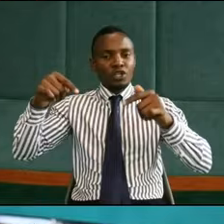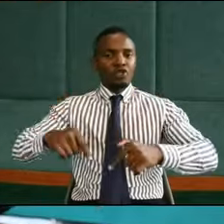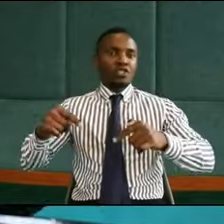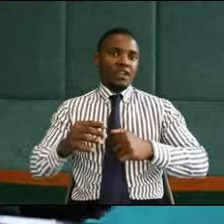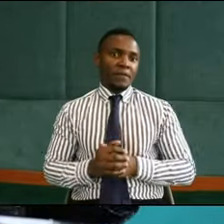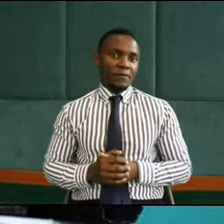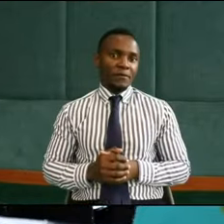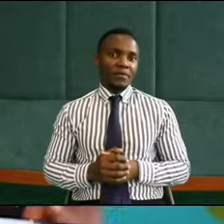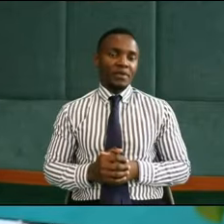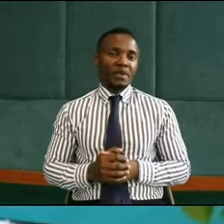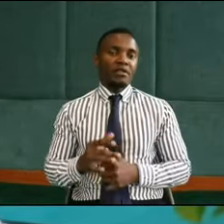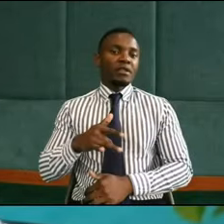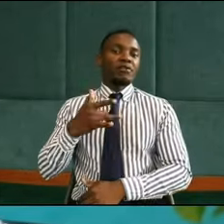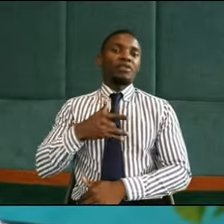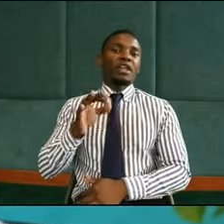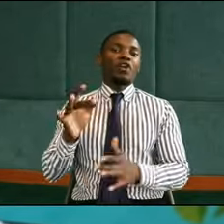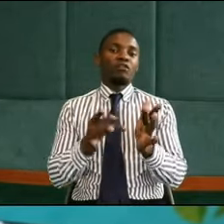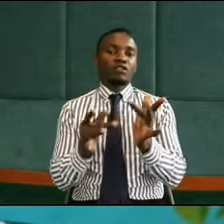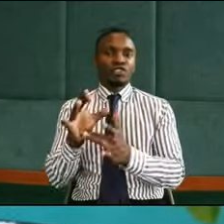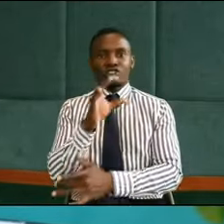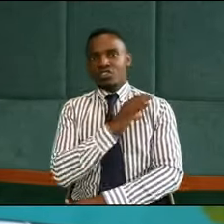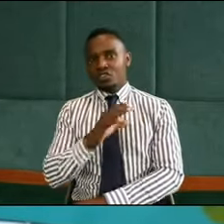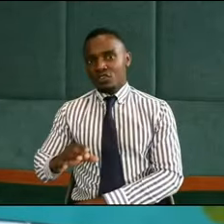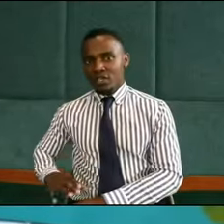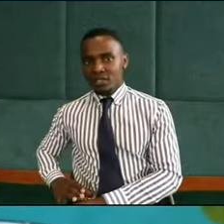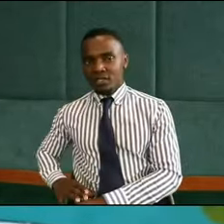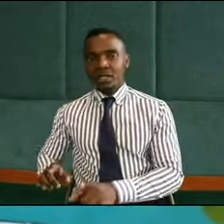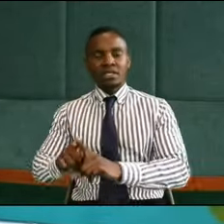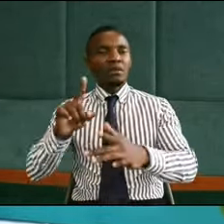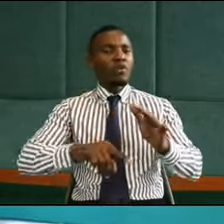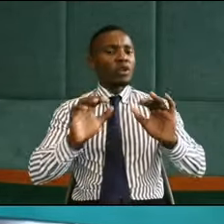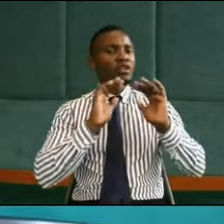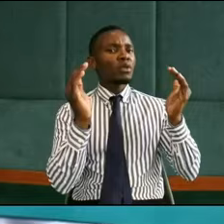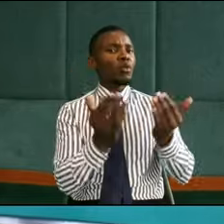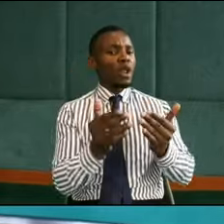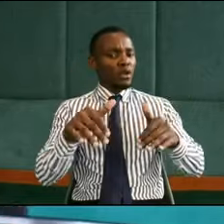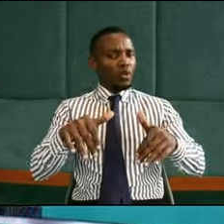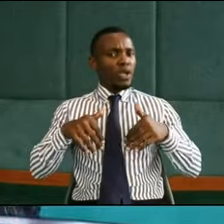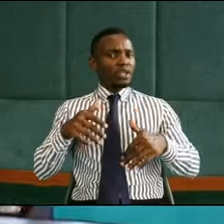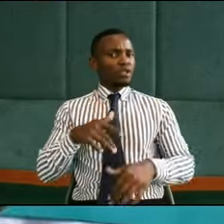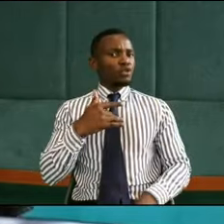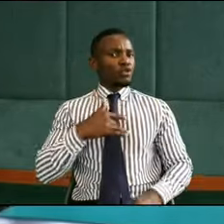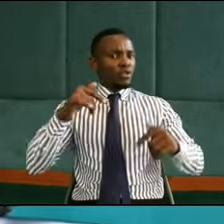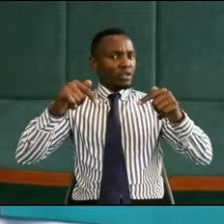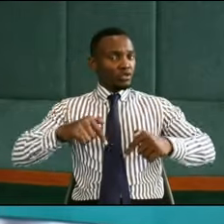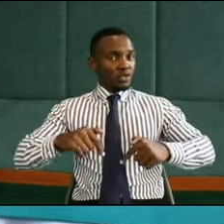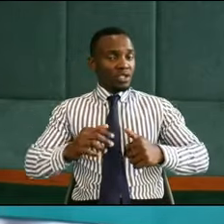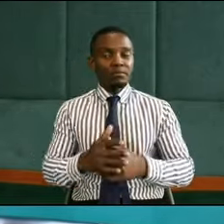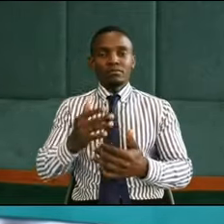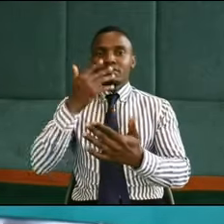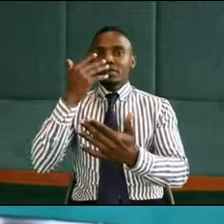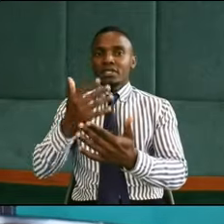it is the fragrance of Jesus Christ. What the world is waiting to feel today is the fragrance